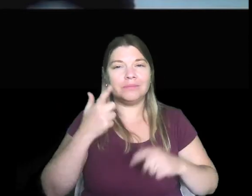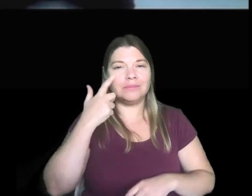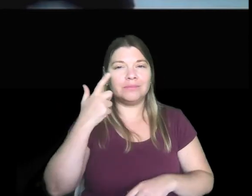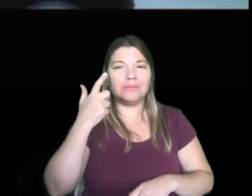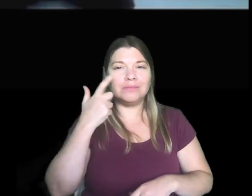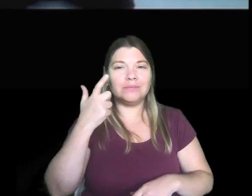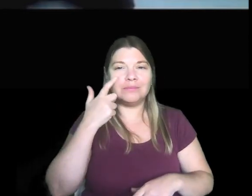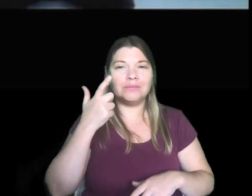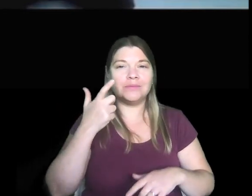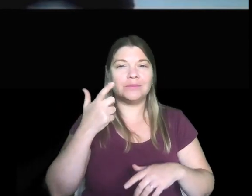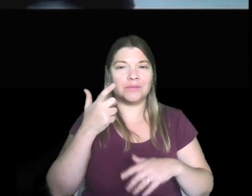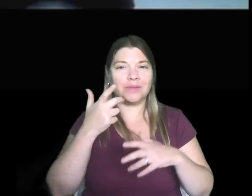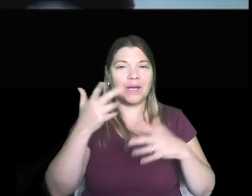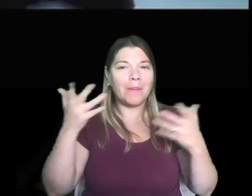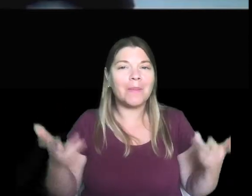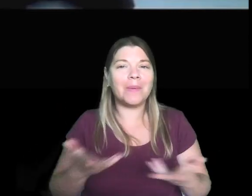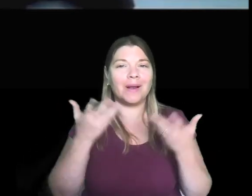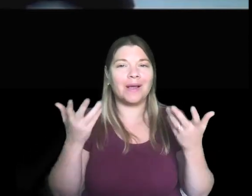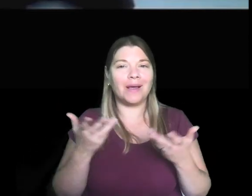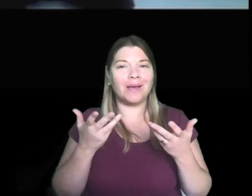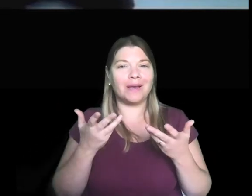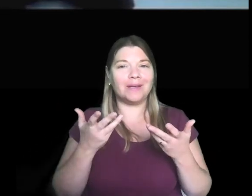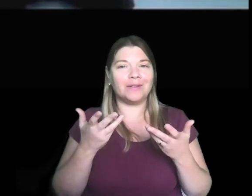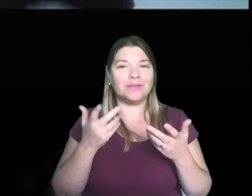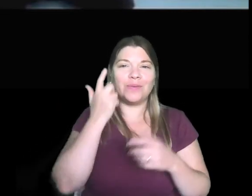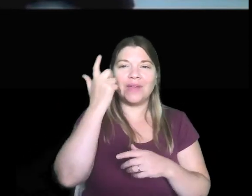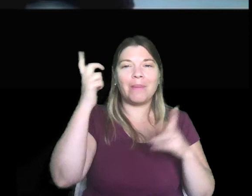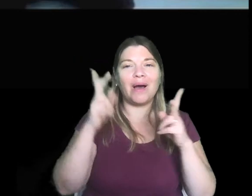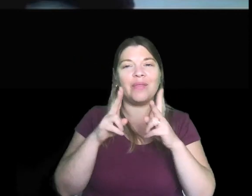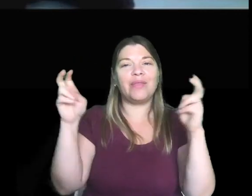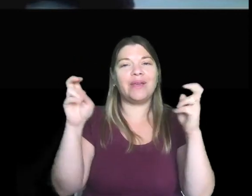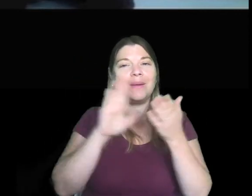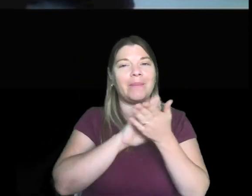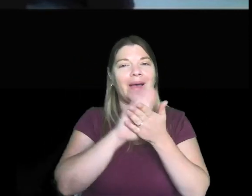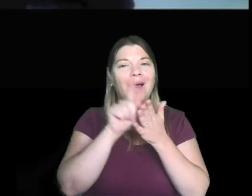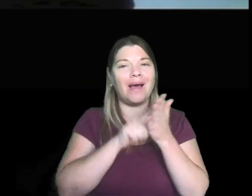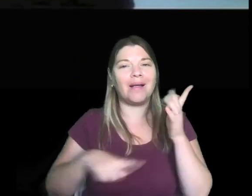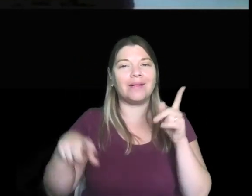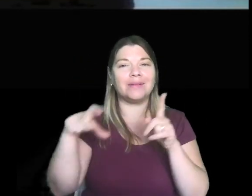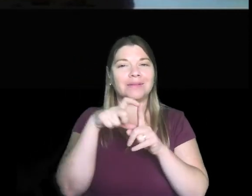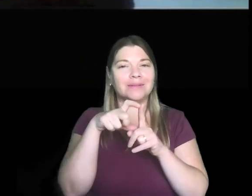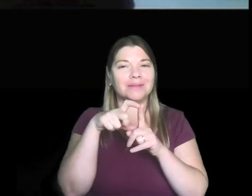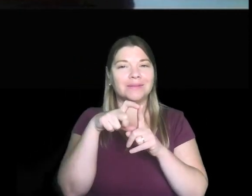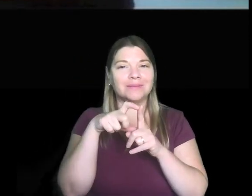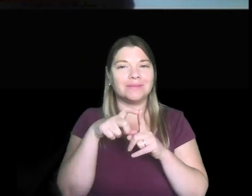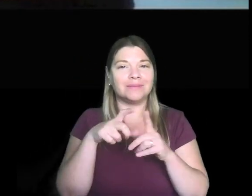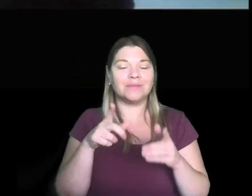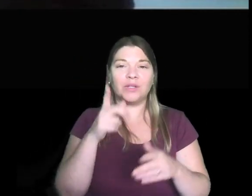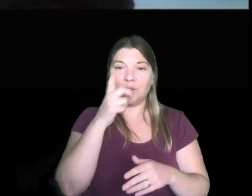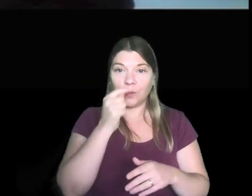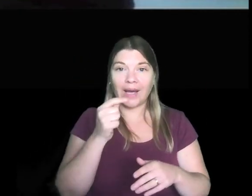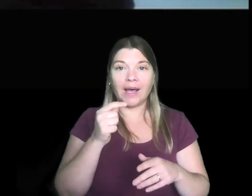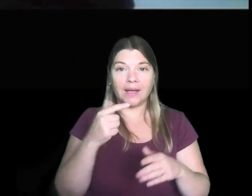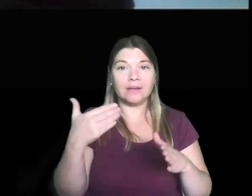any of the types of touch or places that we visited, or try something